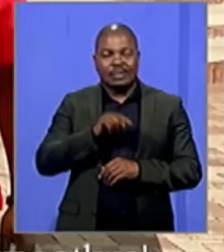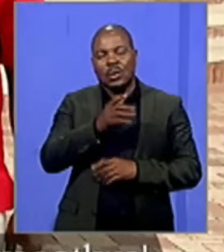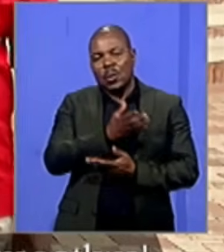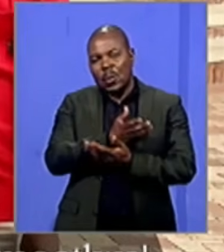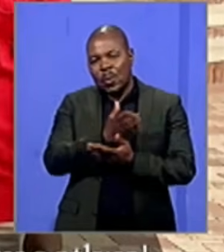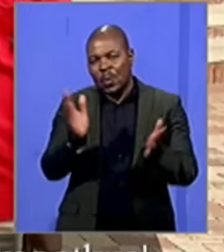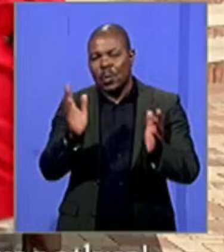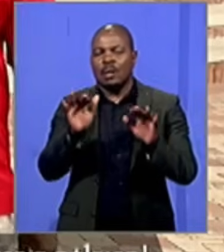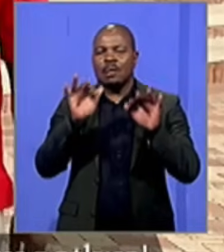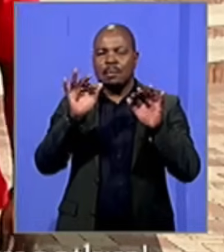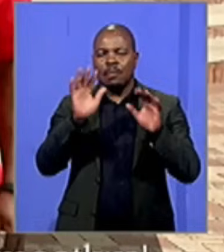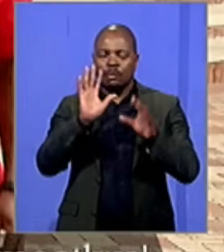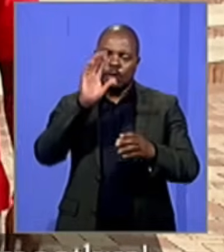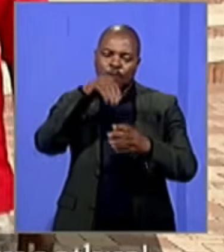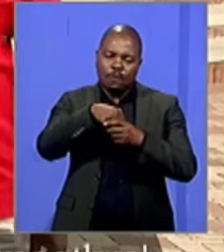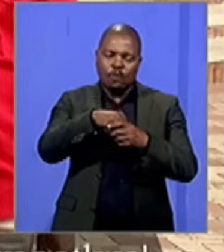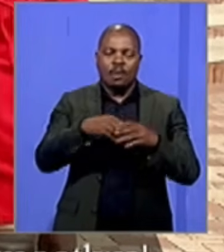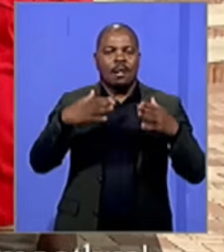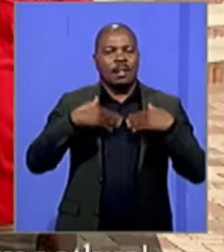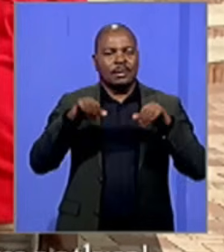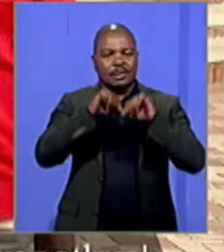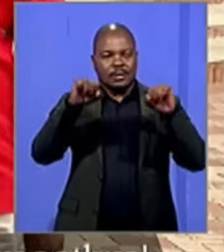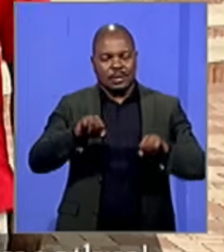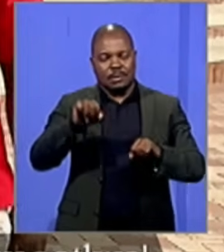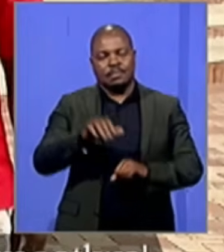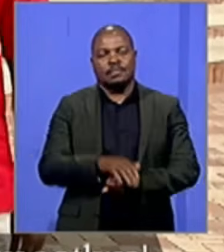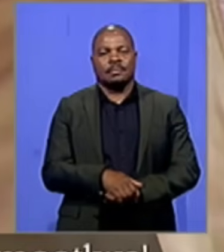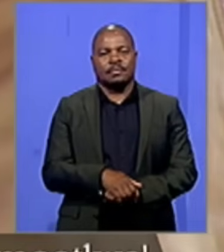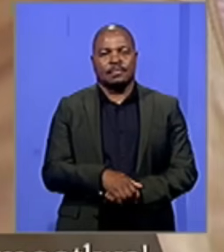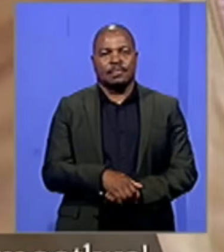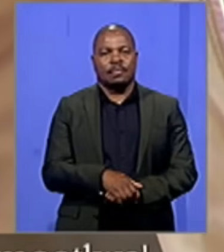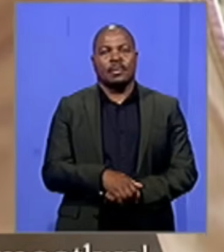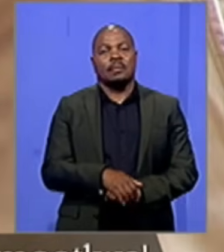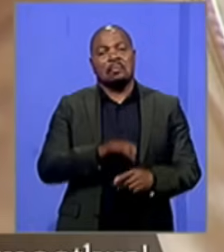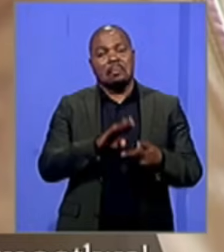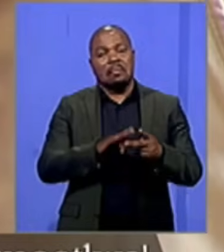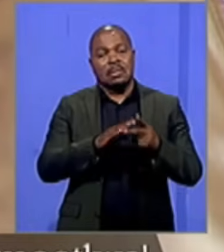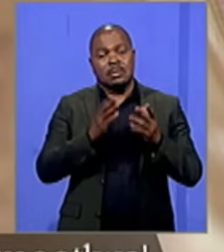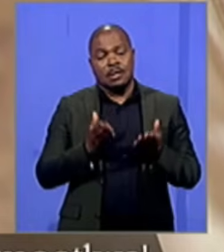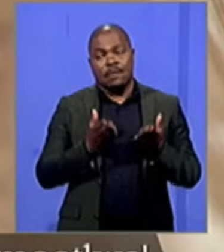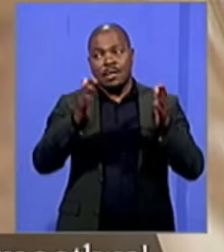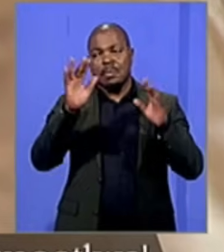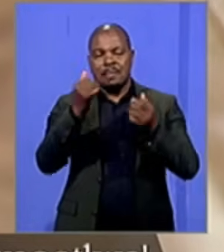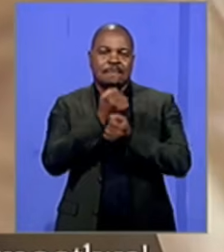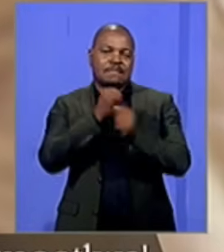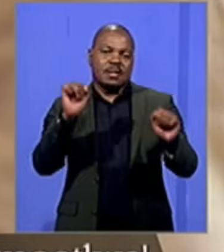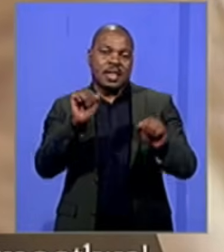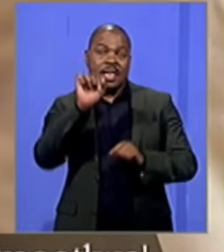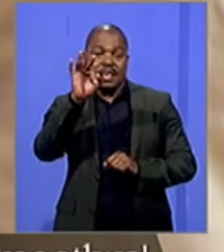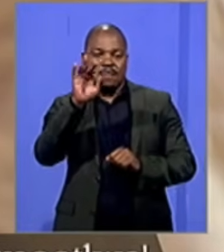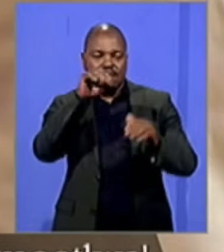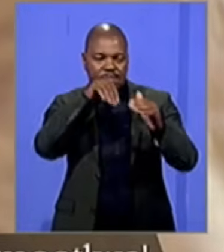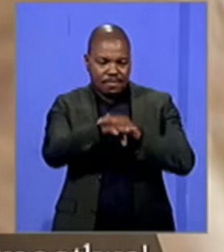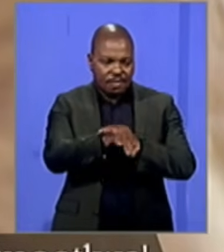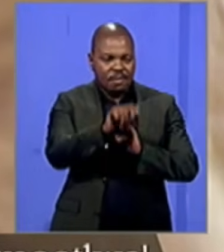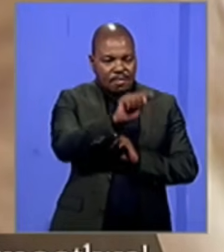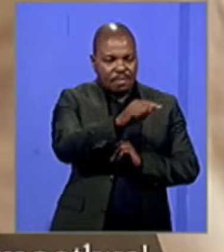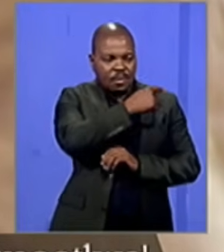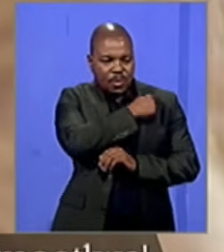maphelo go akaretša badudi ka moka ba Afrika Borwa. Ditirelo di ka se lefelwe ge badudi ba amogela